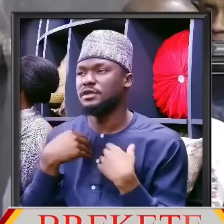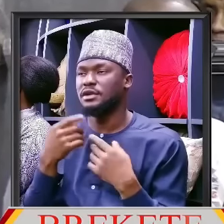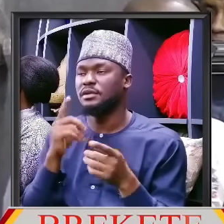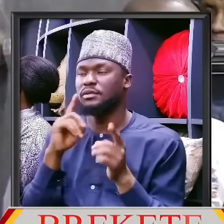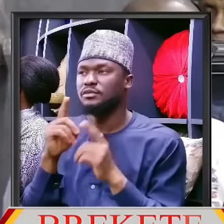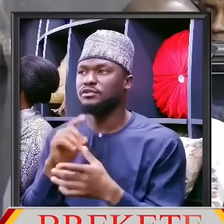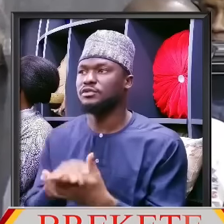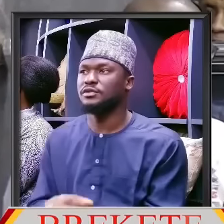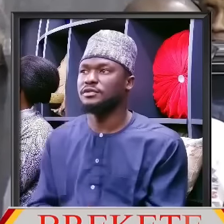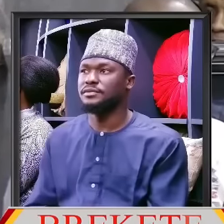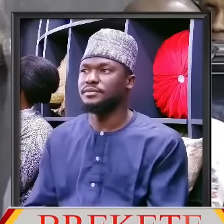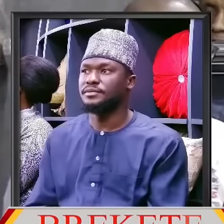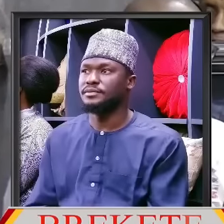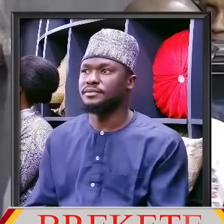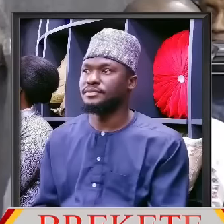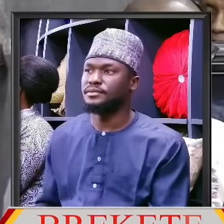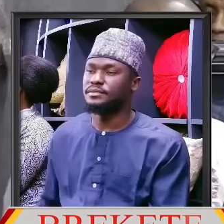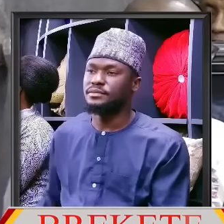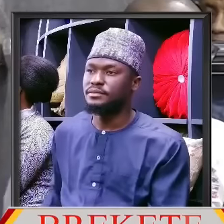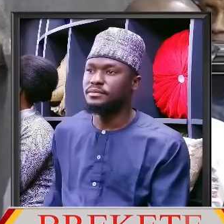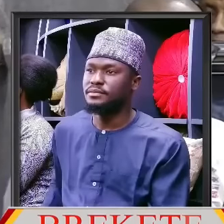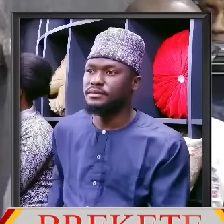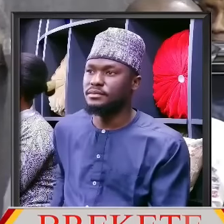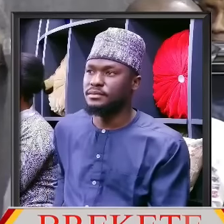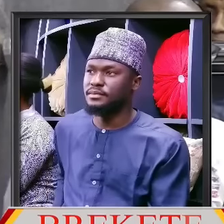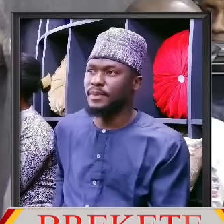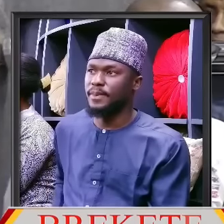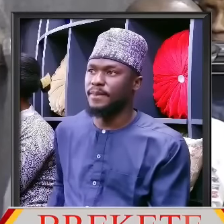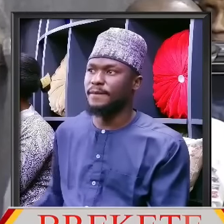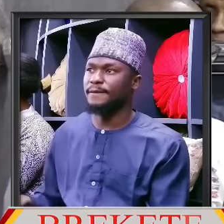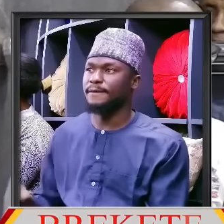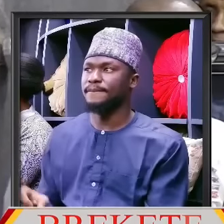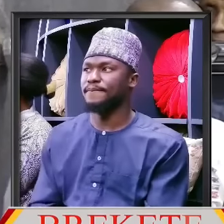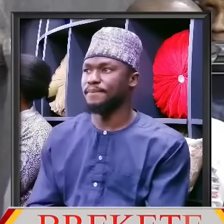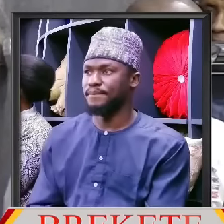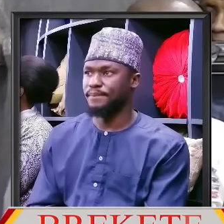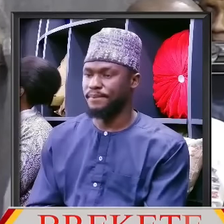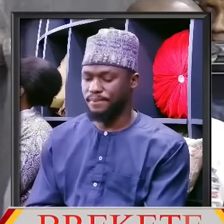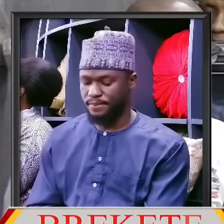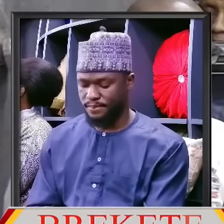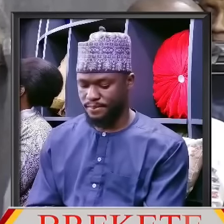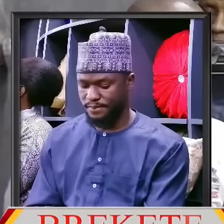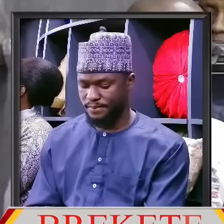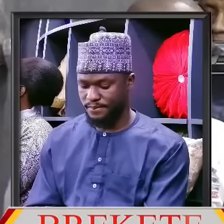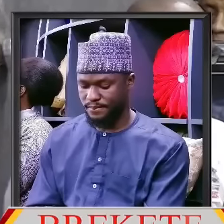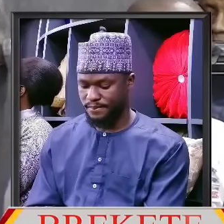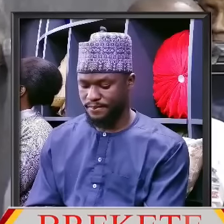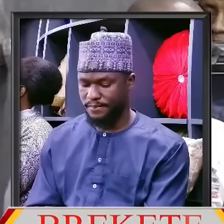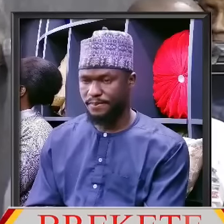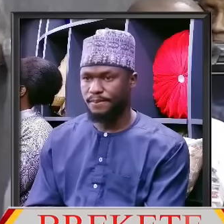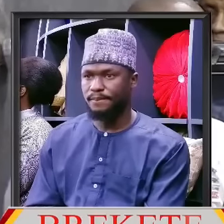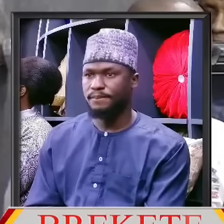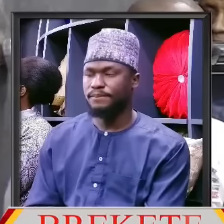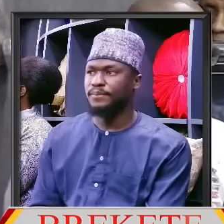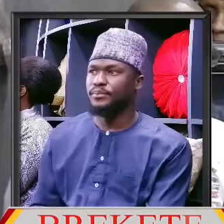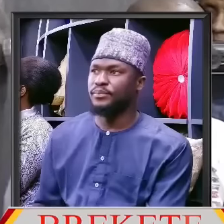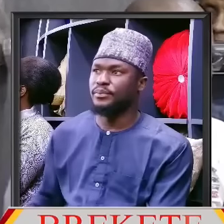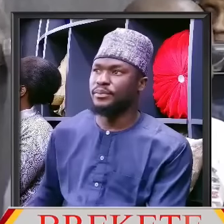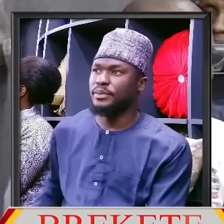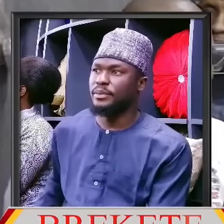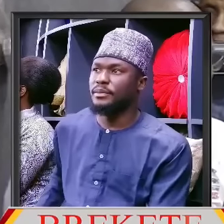I don't talk. You understand? I understand. I just want to know, say, you know, say, time when they say they lose, now when they say